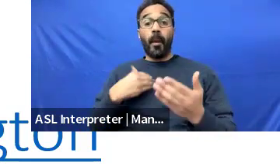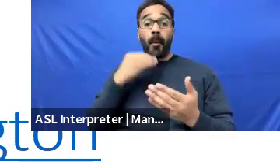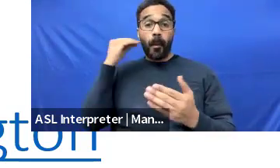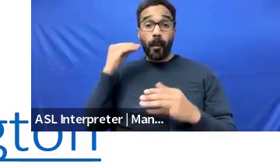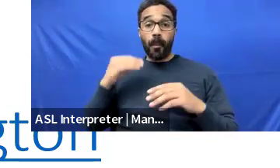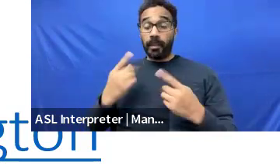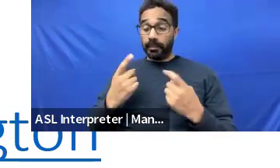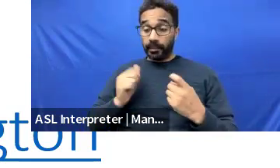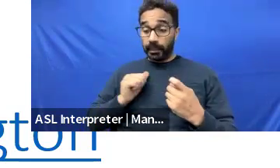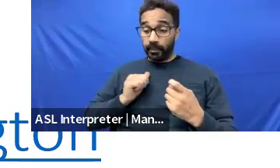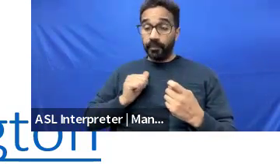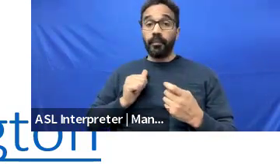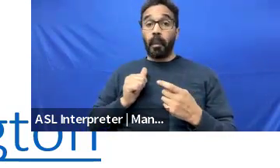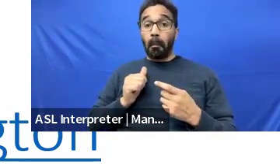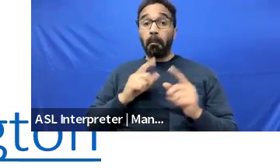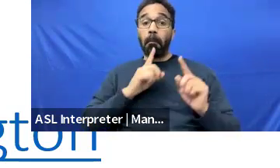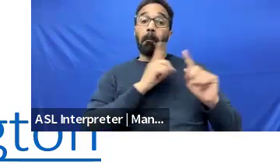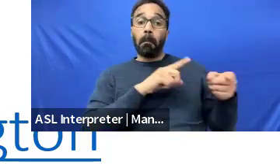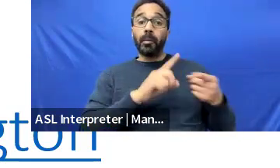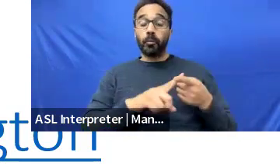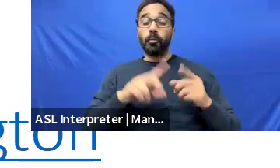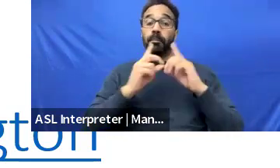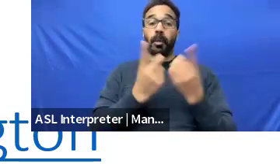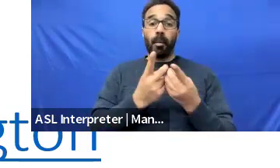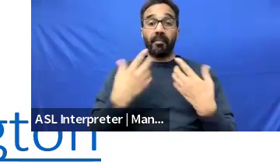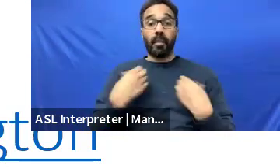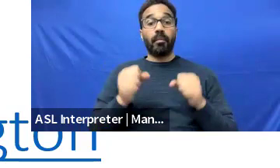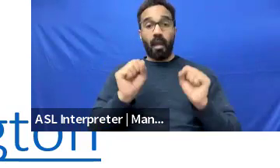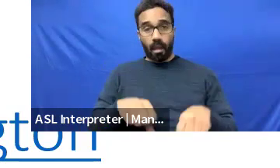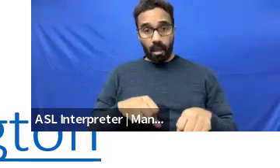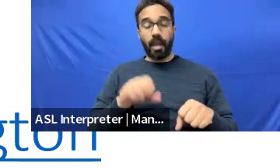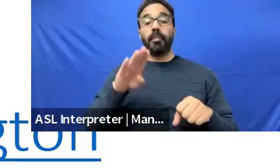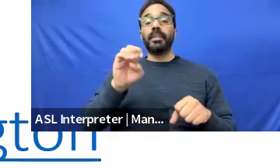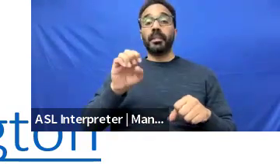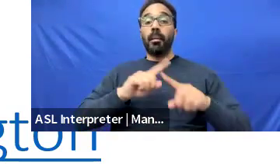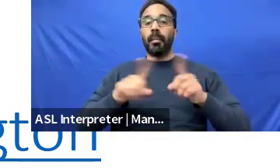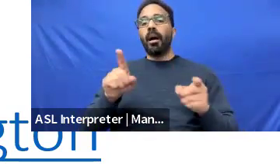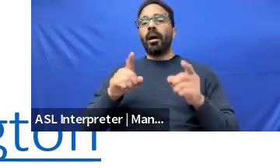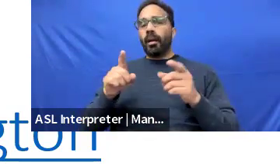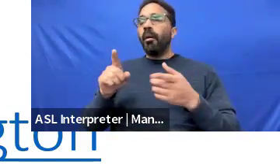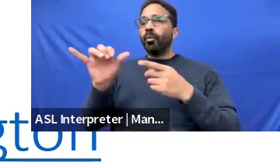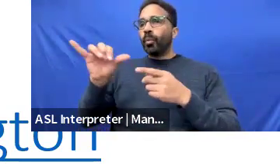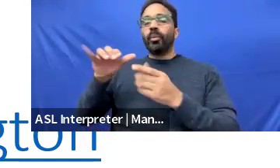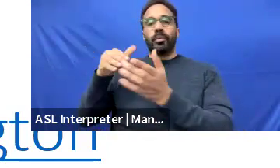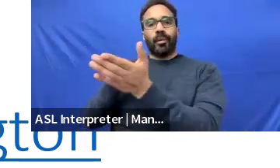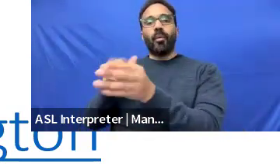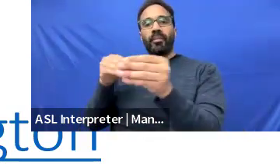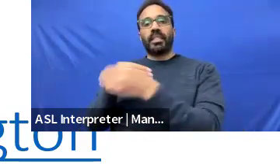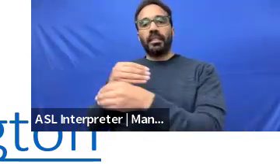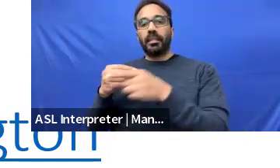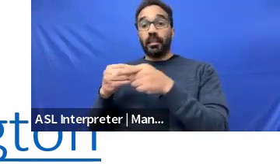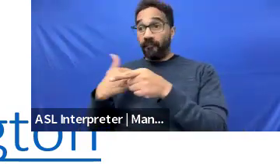to report that case to the Department of Health, or this can be from going to your doctor's office where they, would then send that positive test